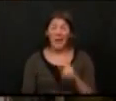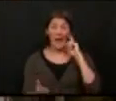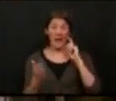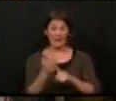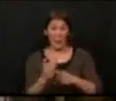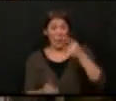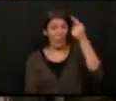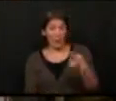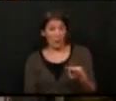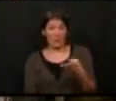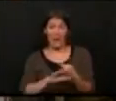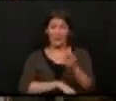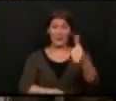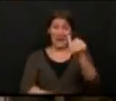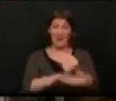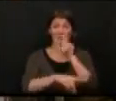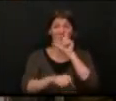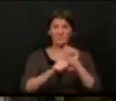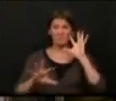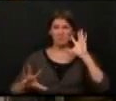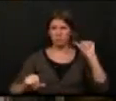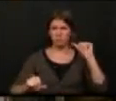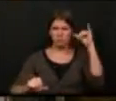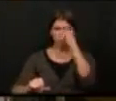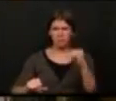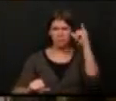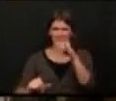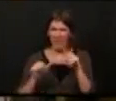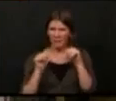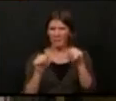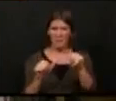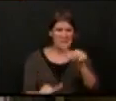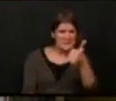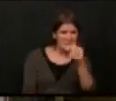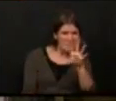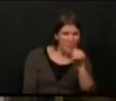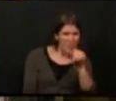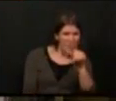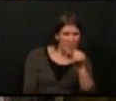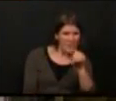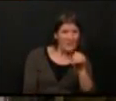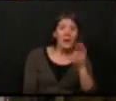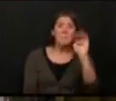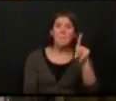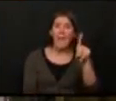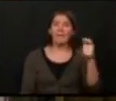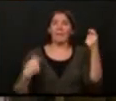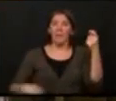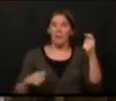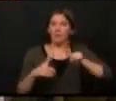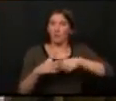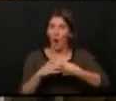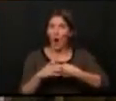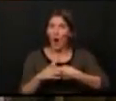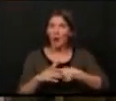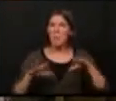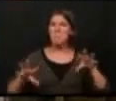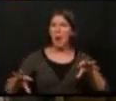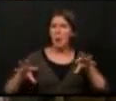a Thursday night, you can be sure at latest by 10:40 that a band starts up, the bass